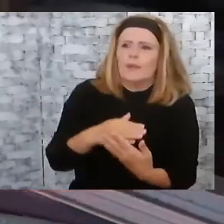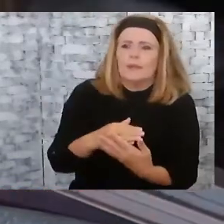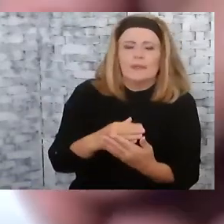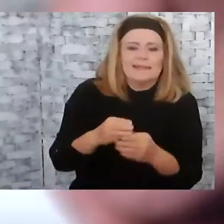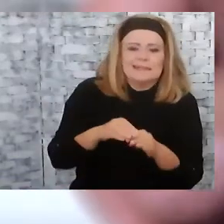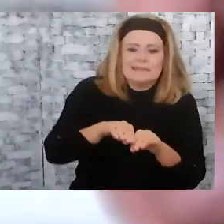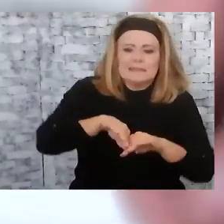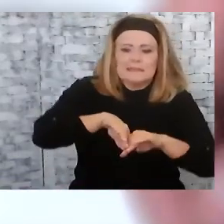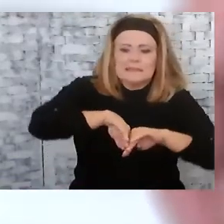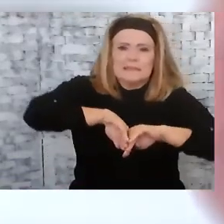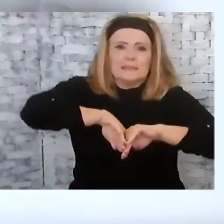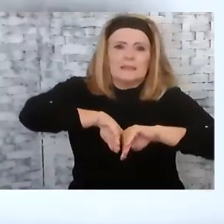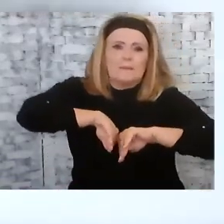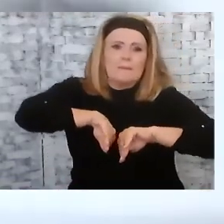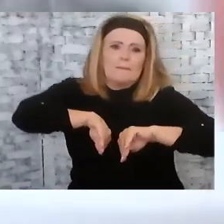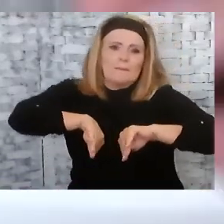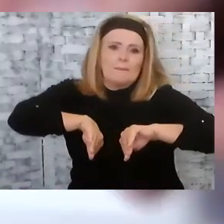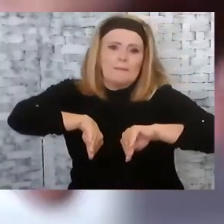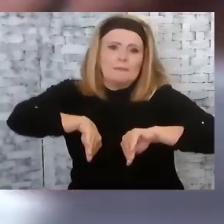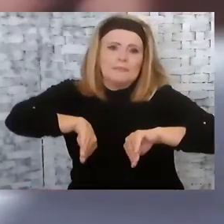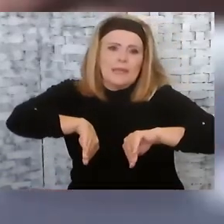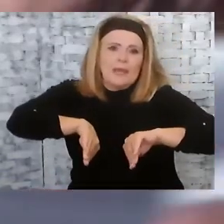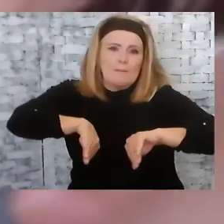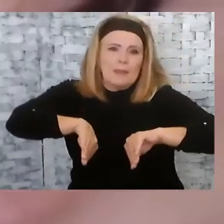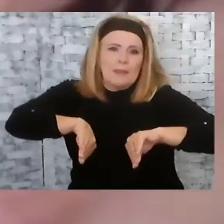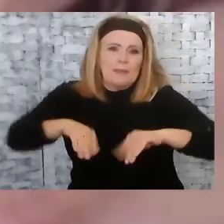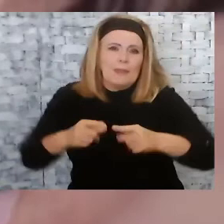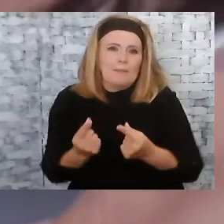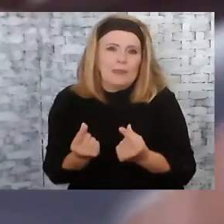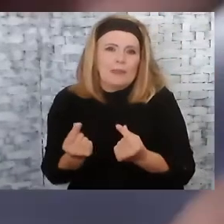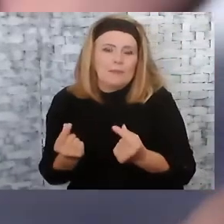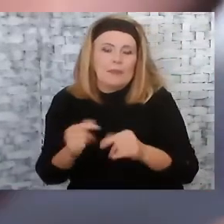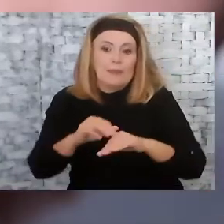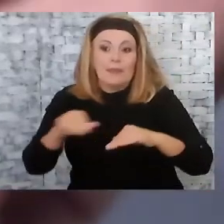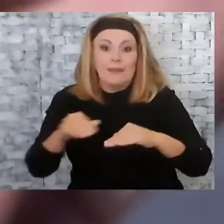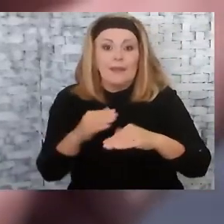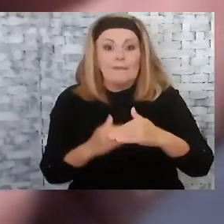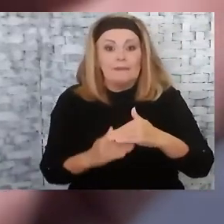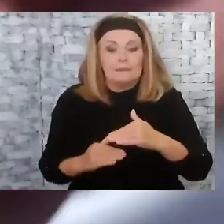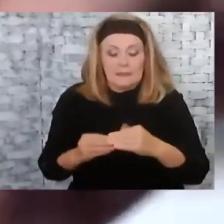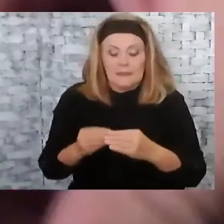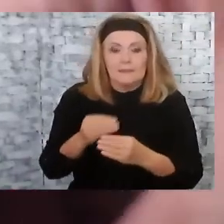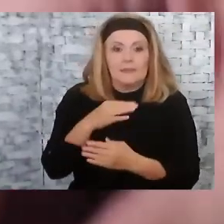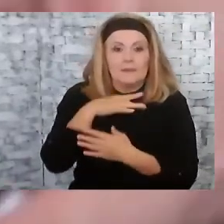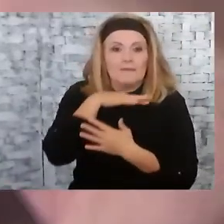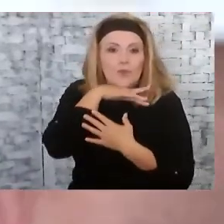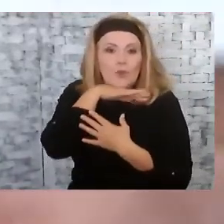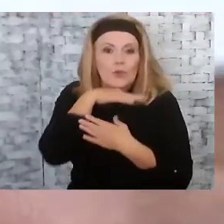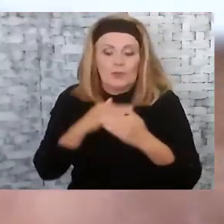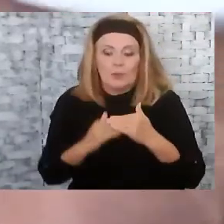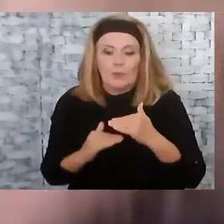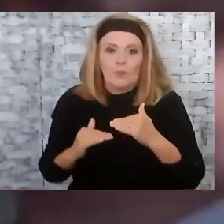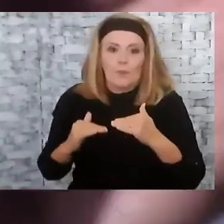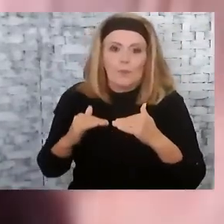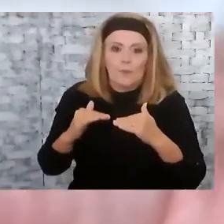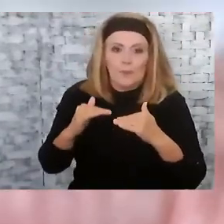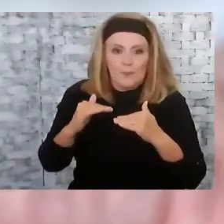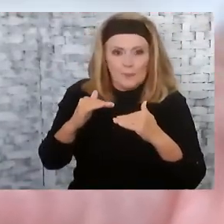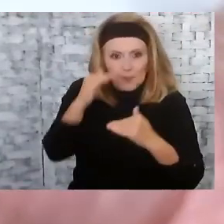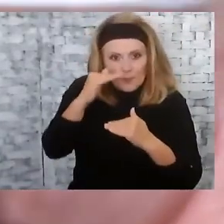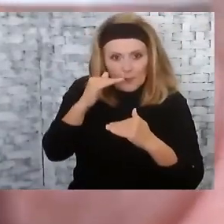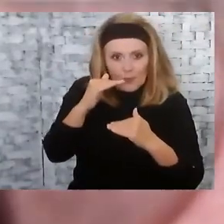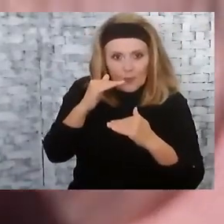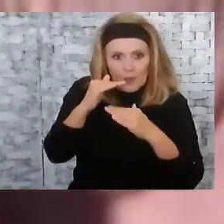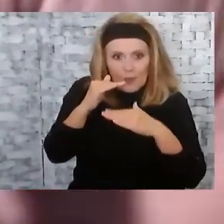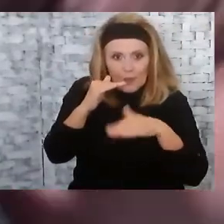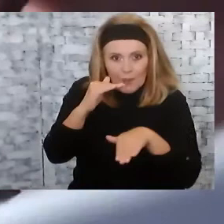form a slag that is lighter than the precious metals. The slag naturally floats to the top of the mold, leaving a pure button of metal